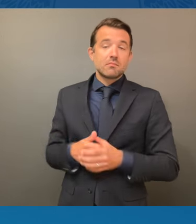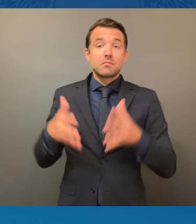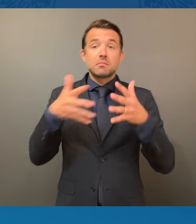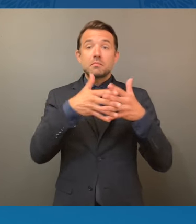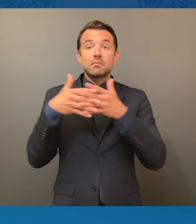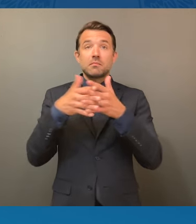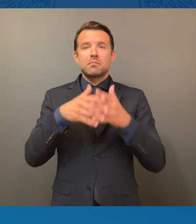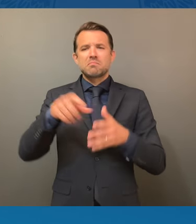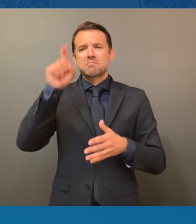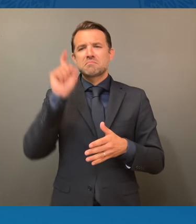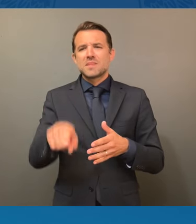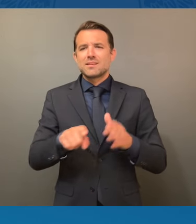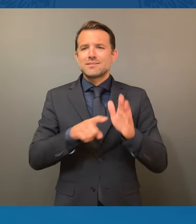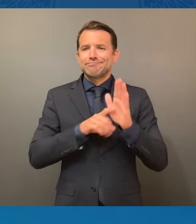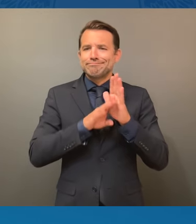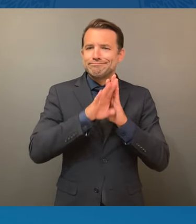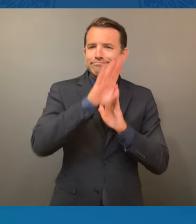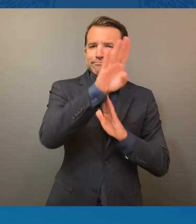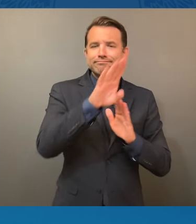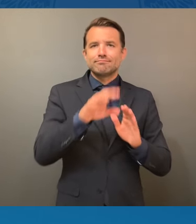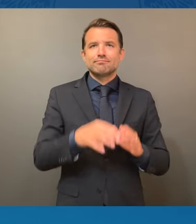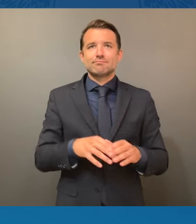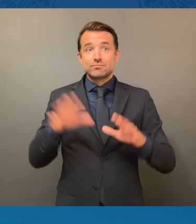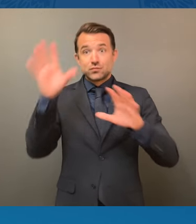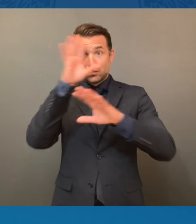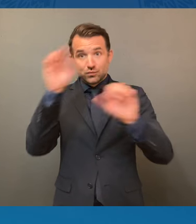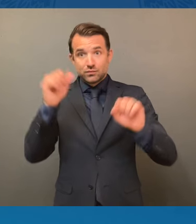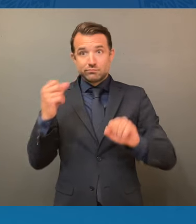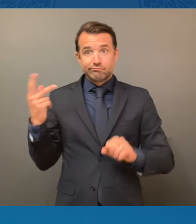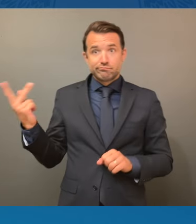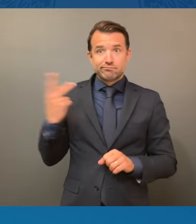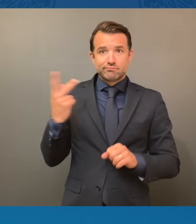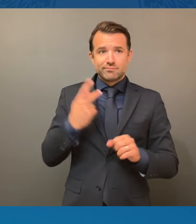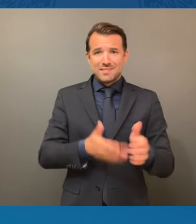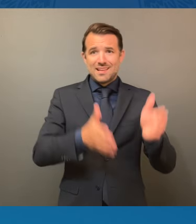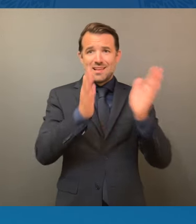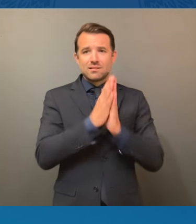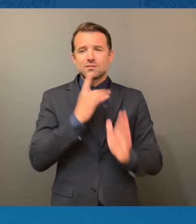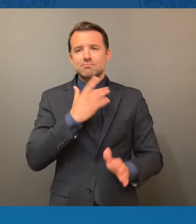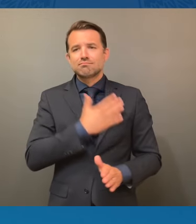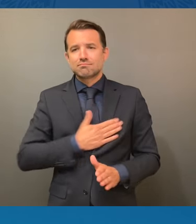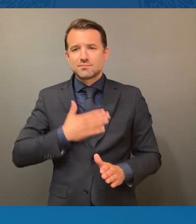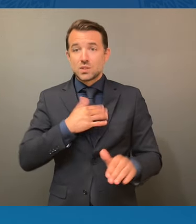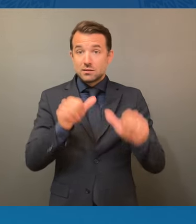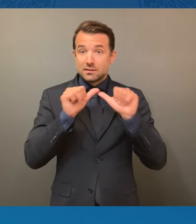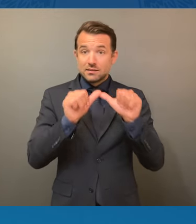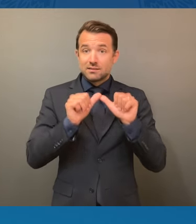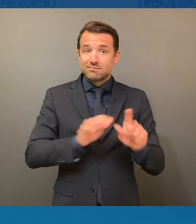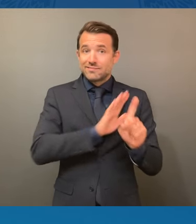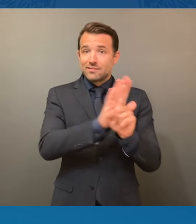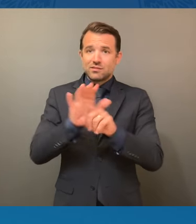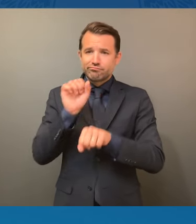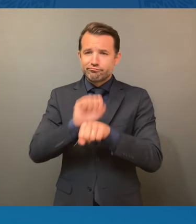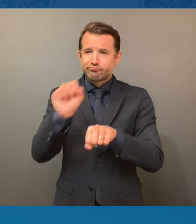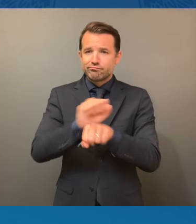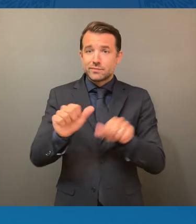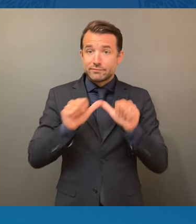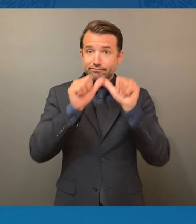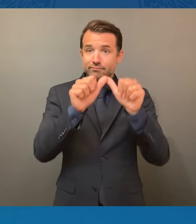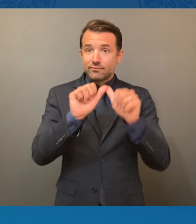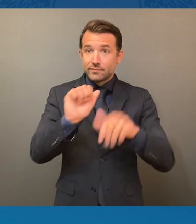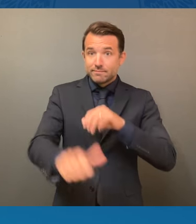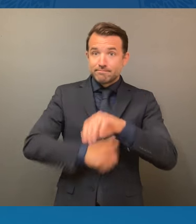I ask for you to do what you have always done. Continue to build coalitions of Americans of all